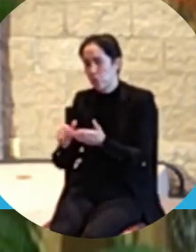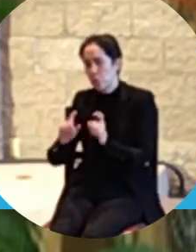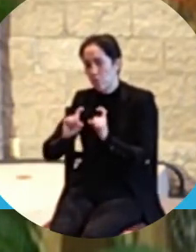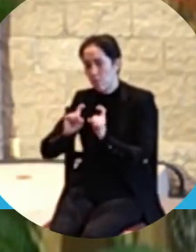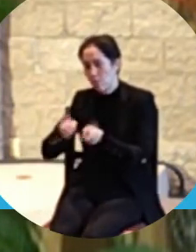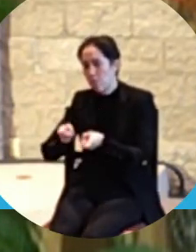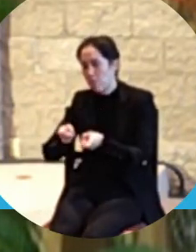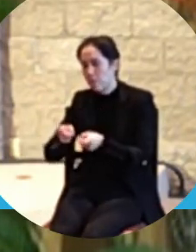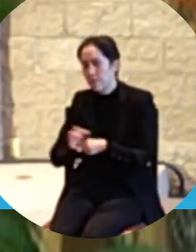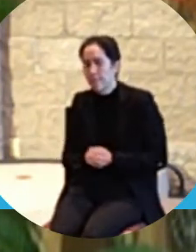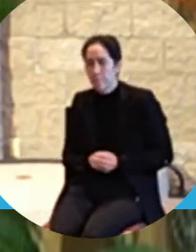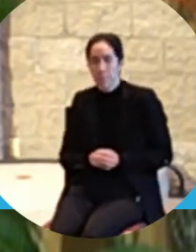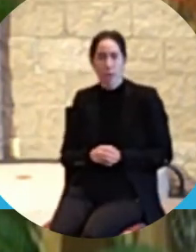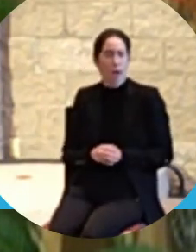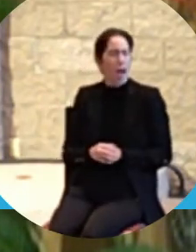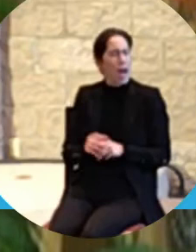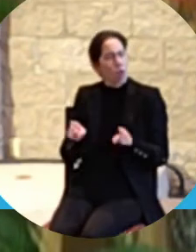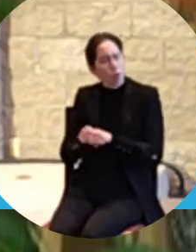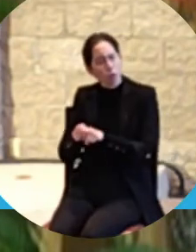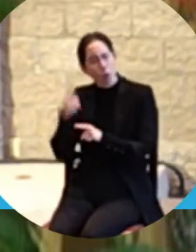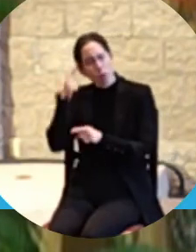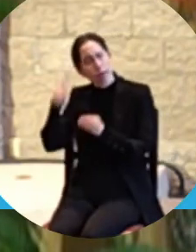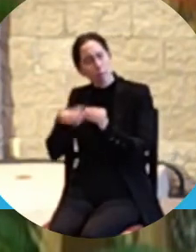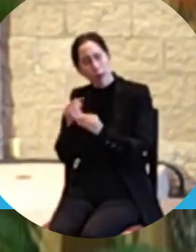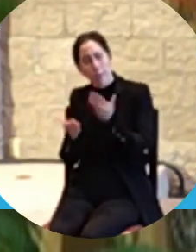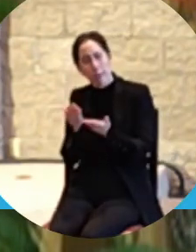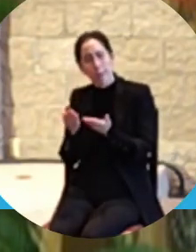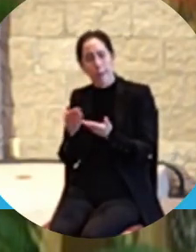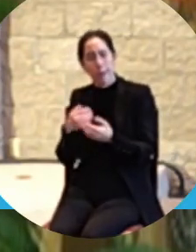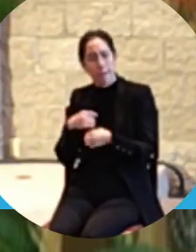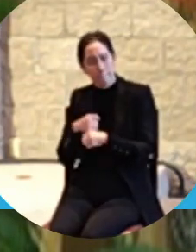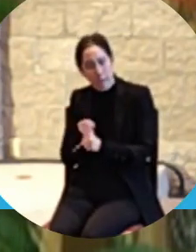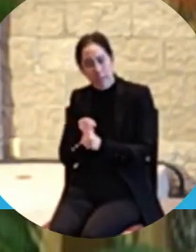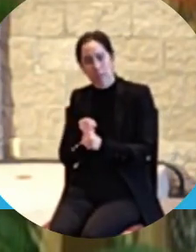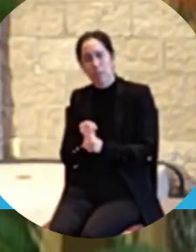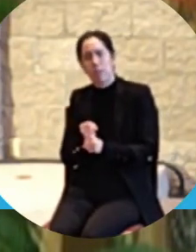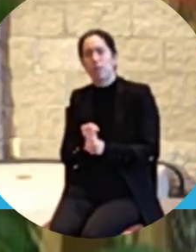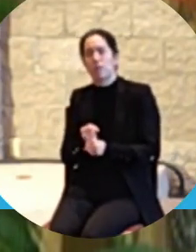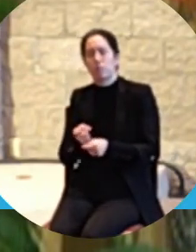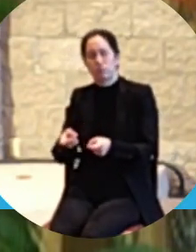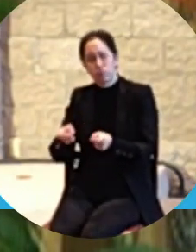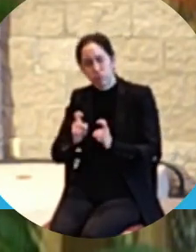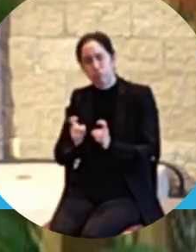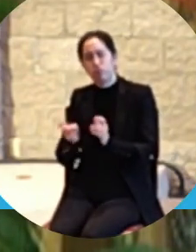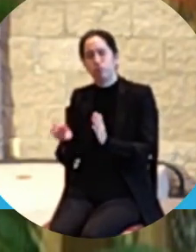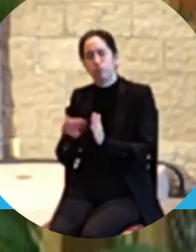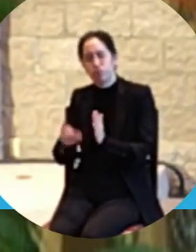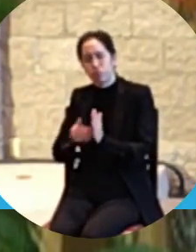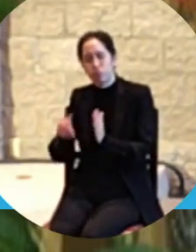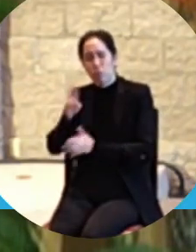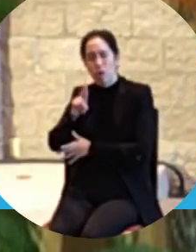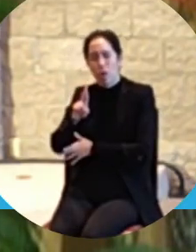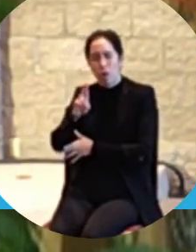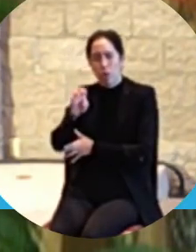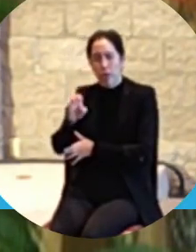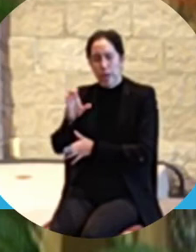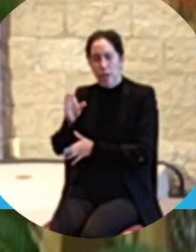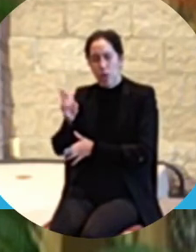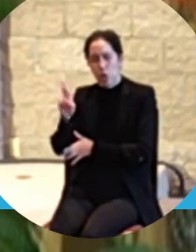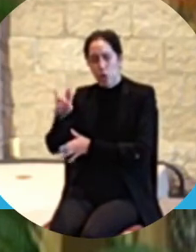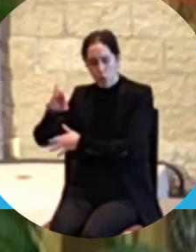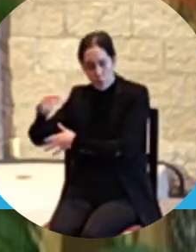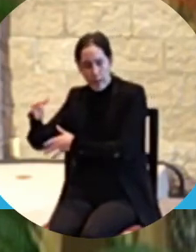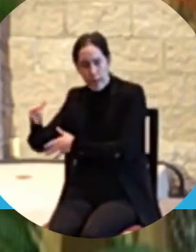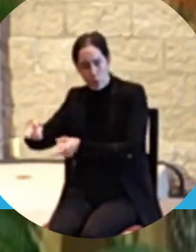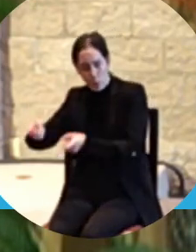that means that when you're not streaming with us or not with us, that your financial gift continues to support Unity Minneapolis. We are